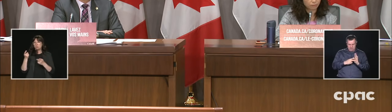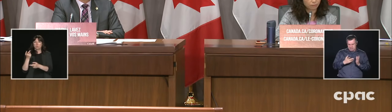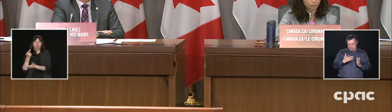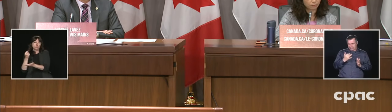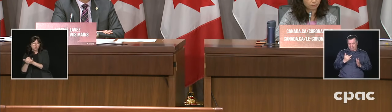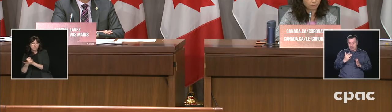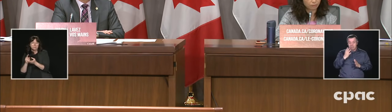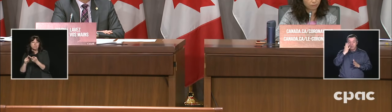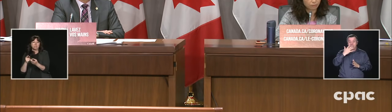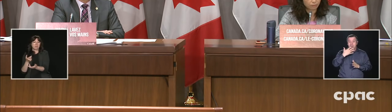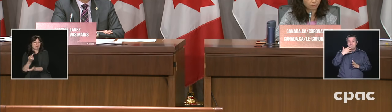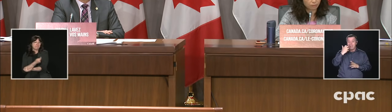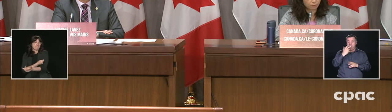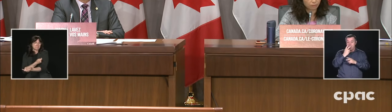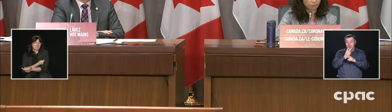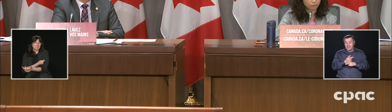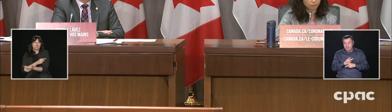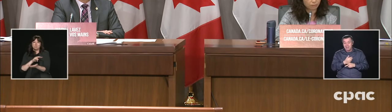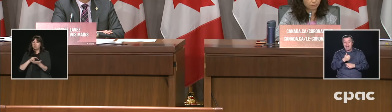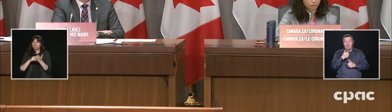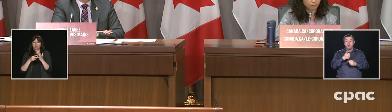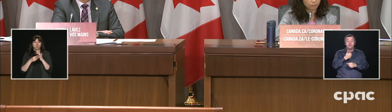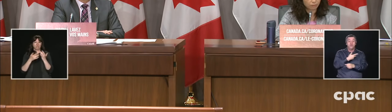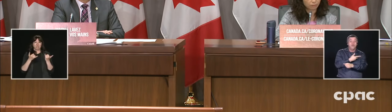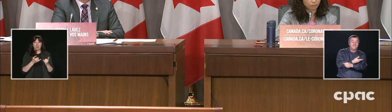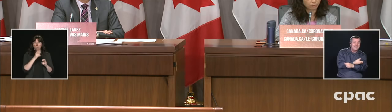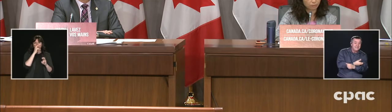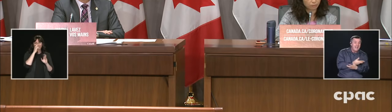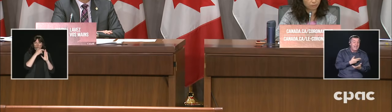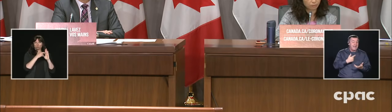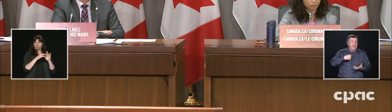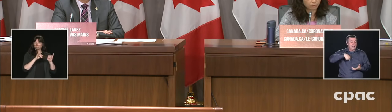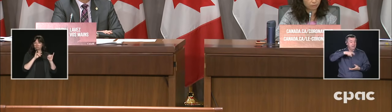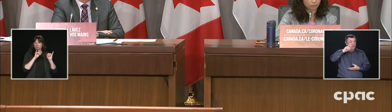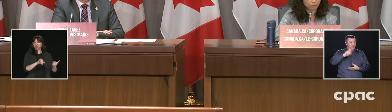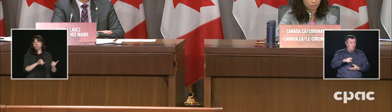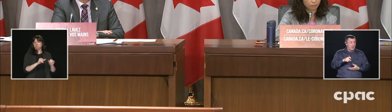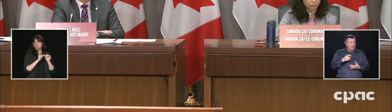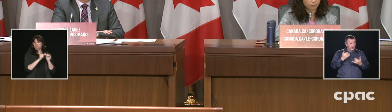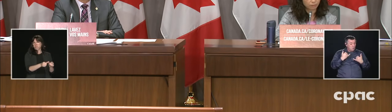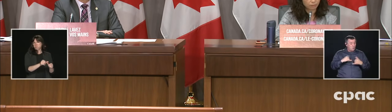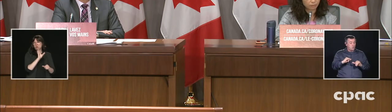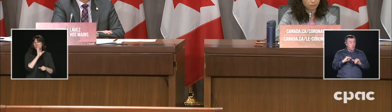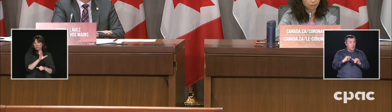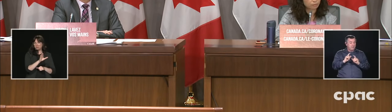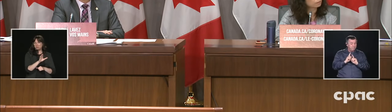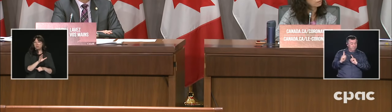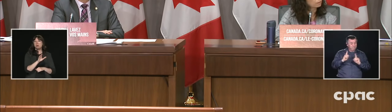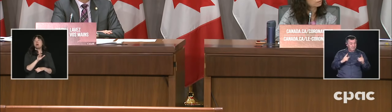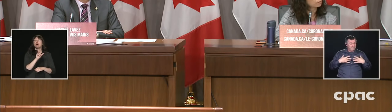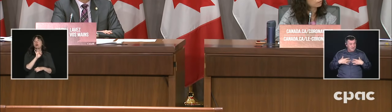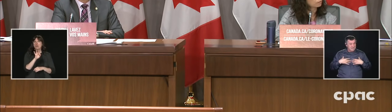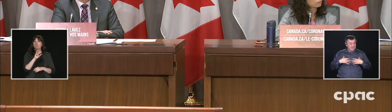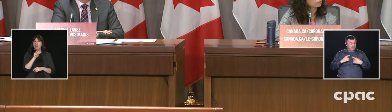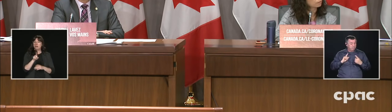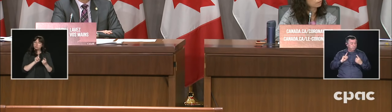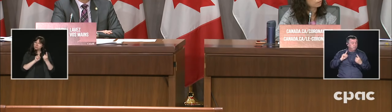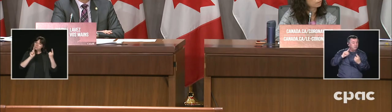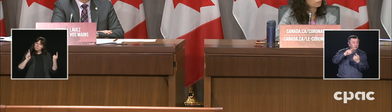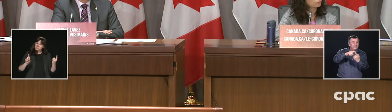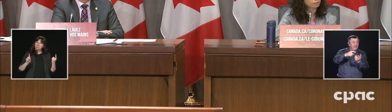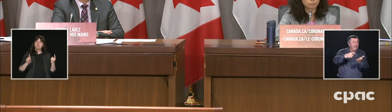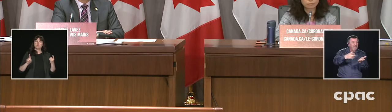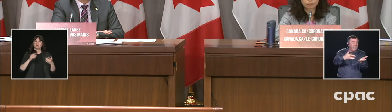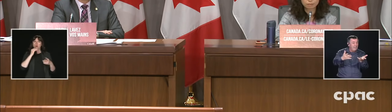physical distancing in place at a certain level? And if we will maintain some physical distancing until that point, what is that